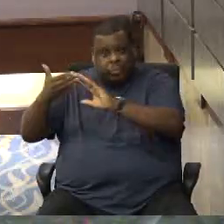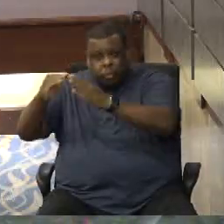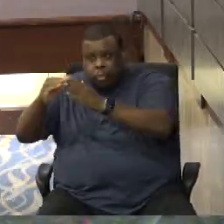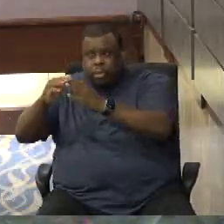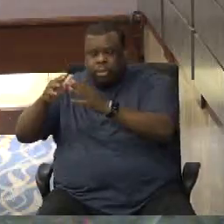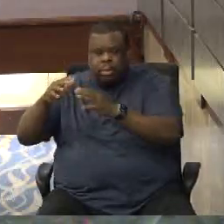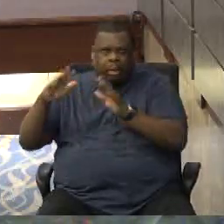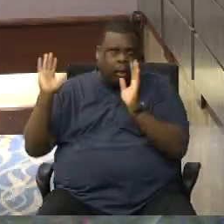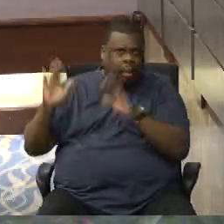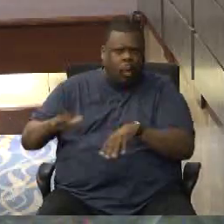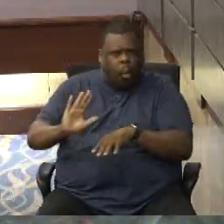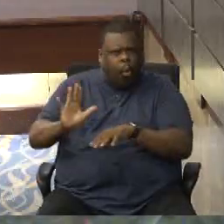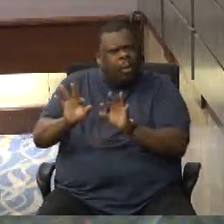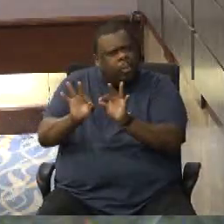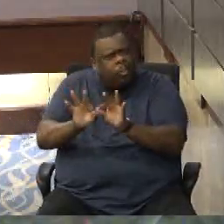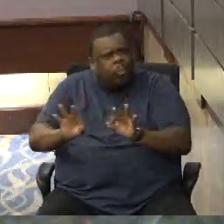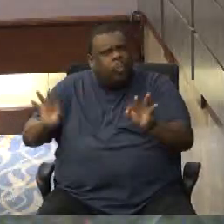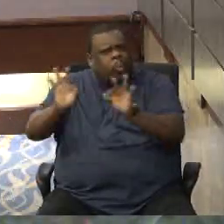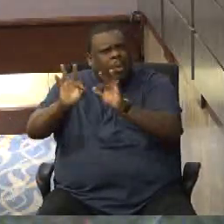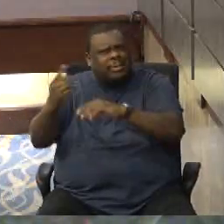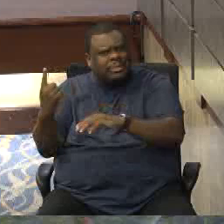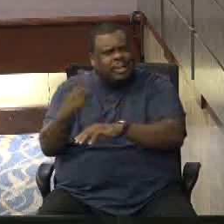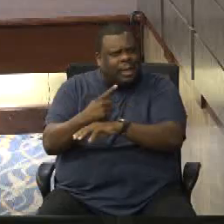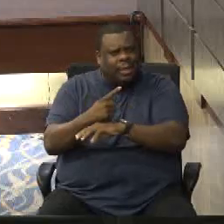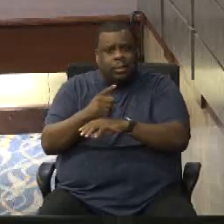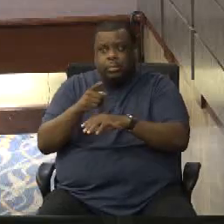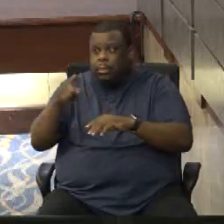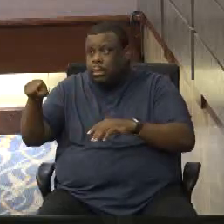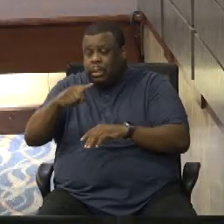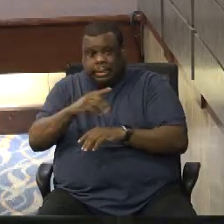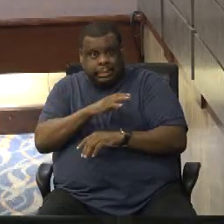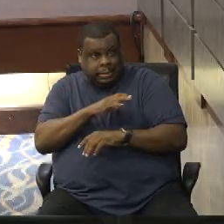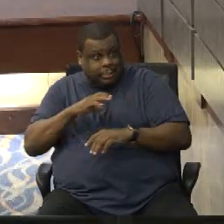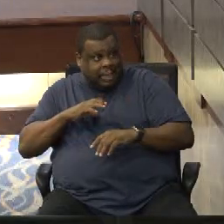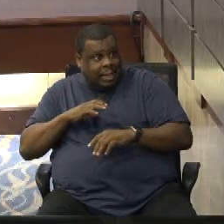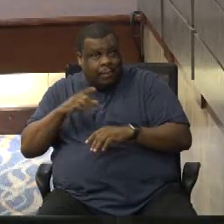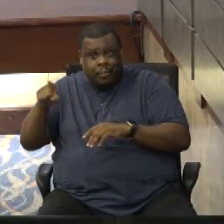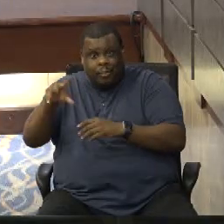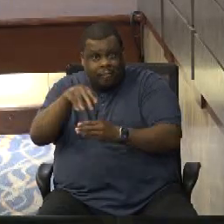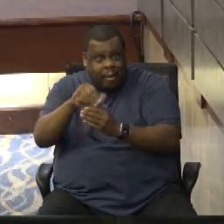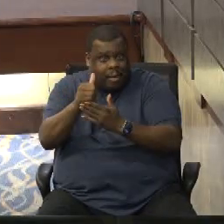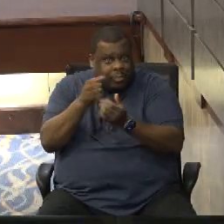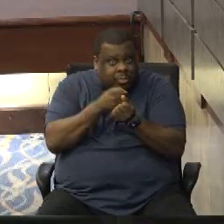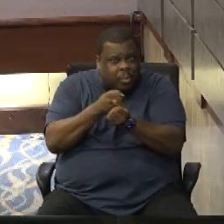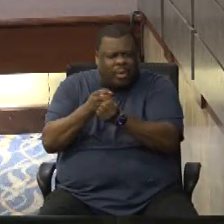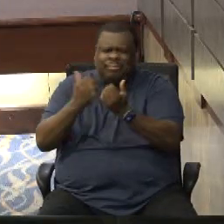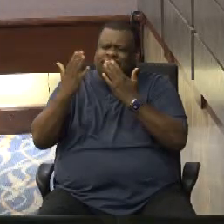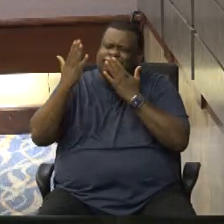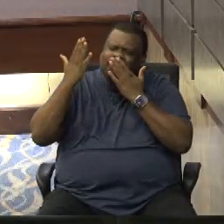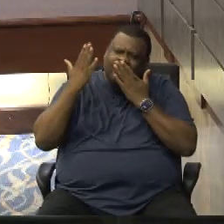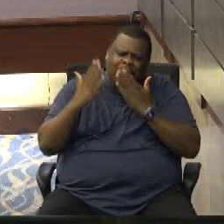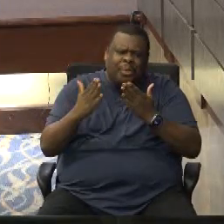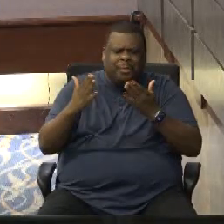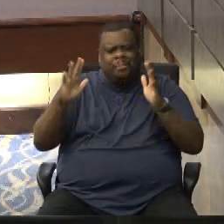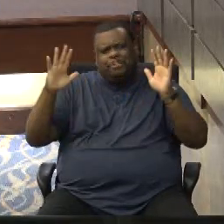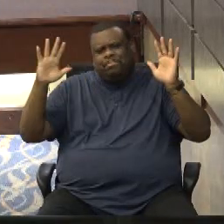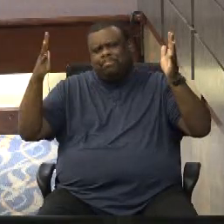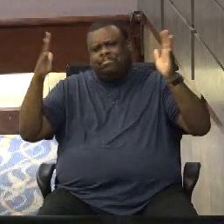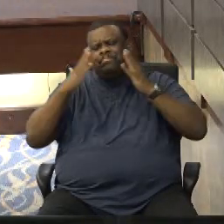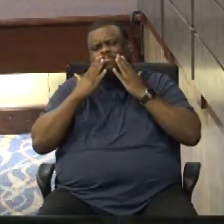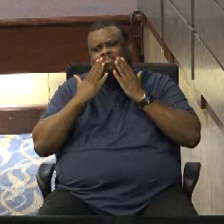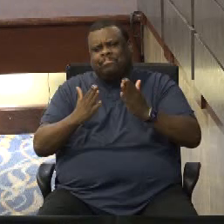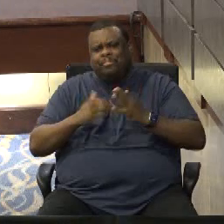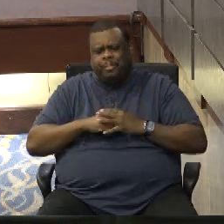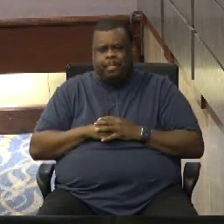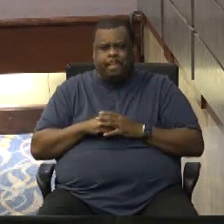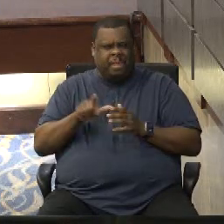staff, my council members who supported this effort. So thank you all very much. That's great. Let